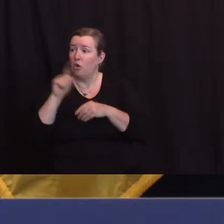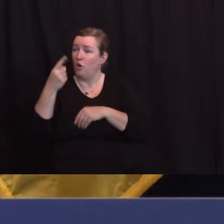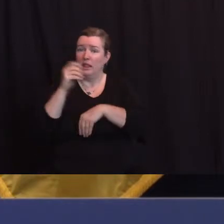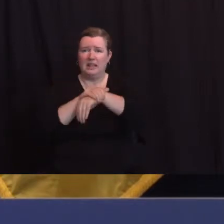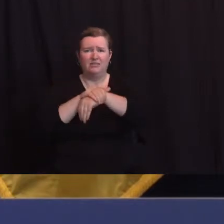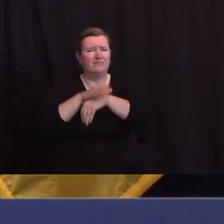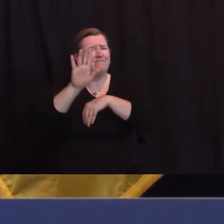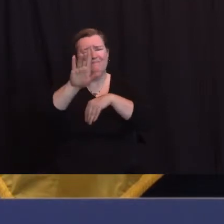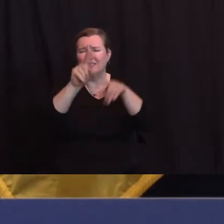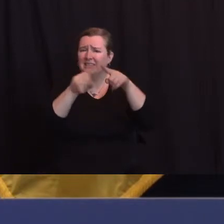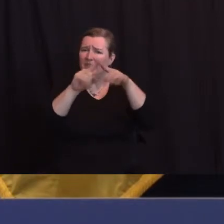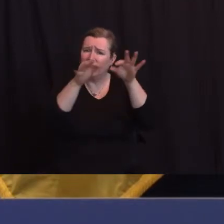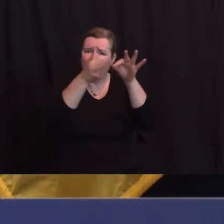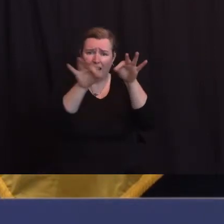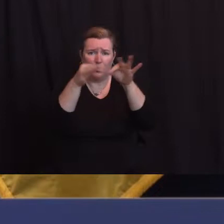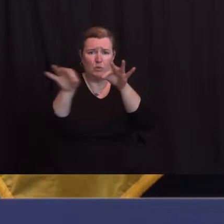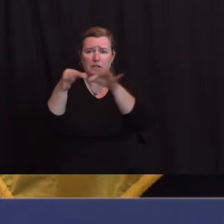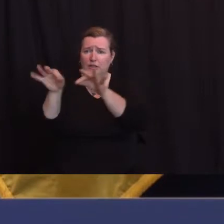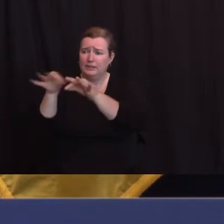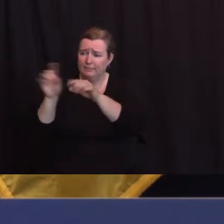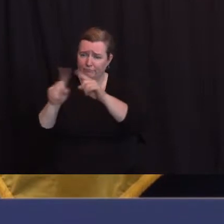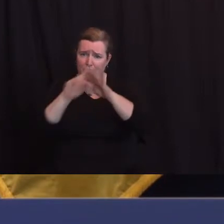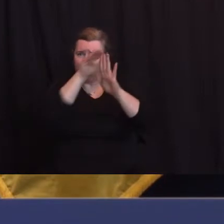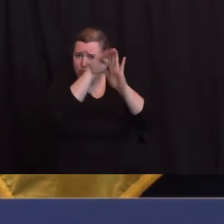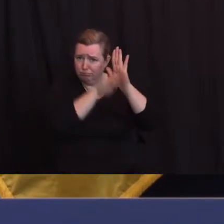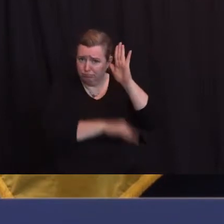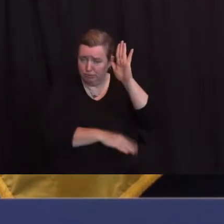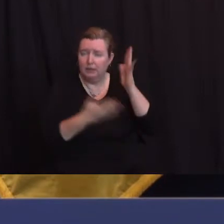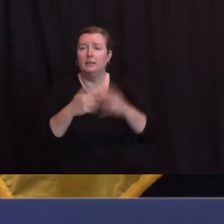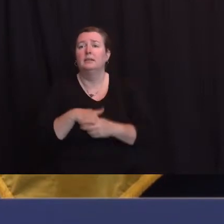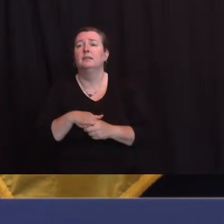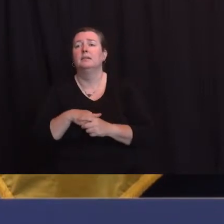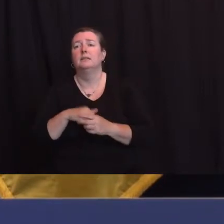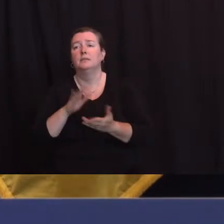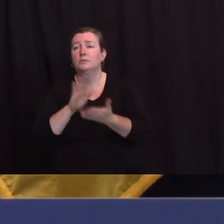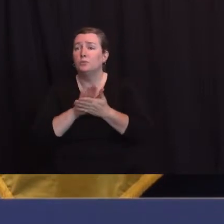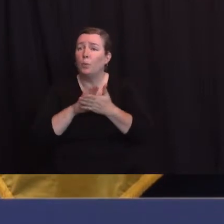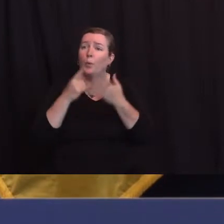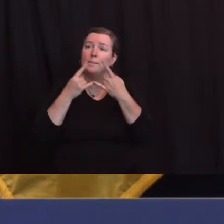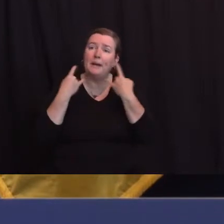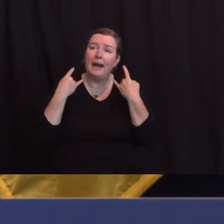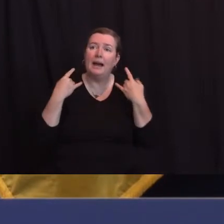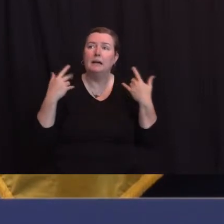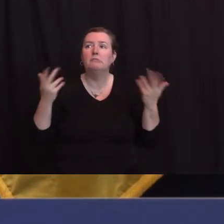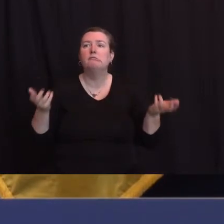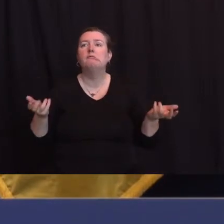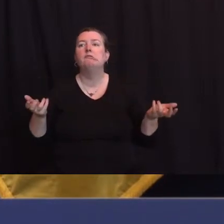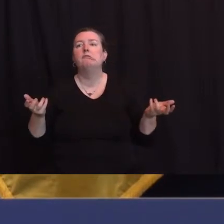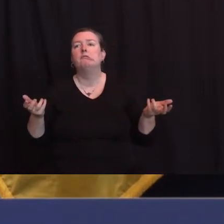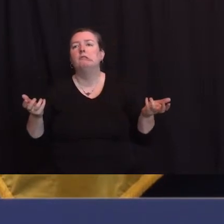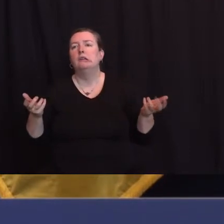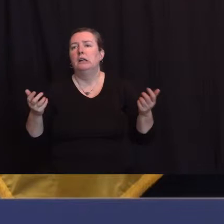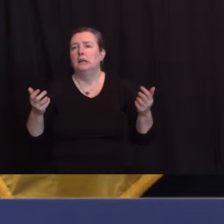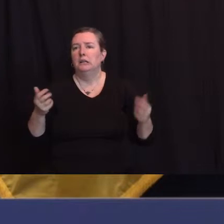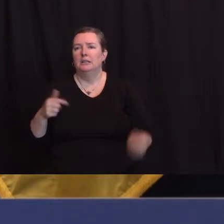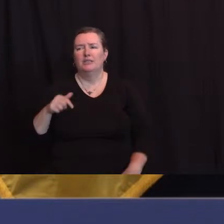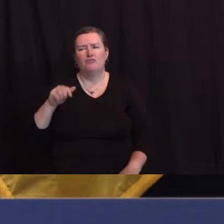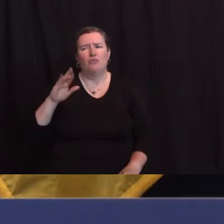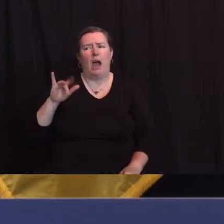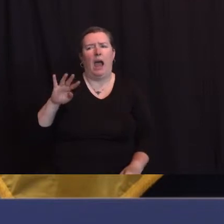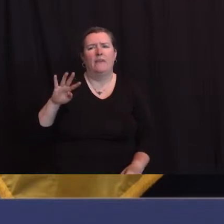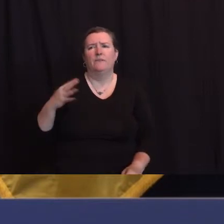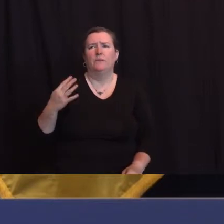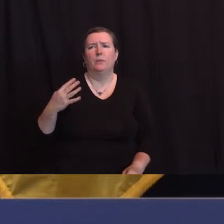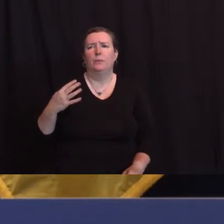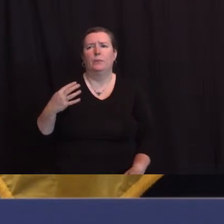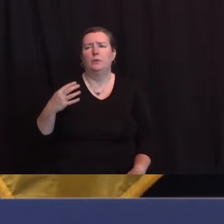You asked about revisiting masks. There's no reason for us to do that on July 7th.